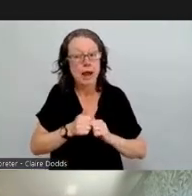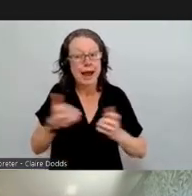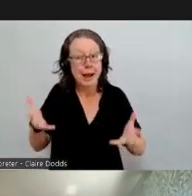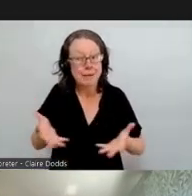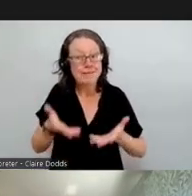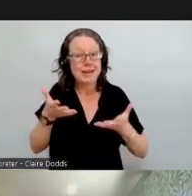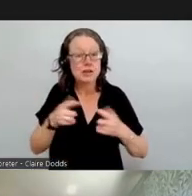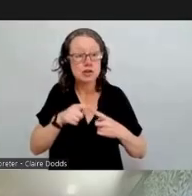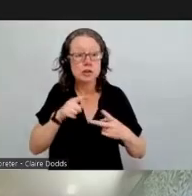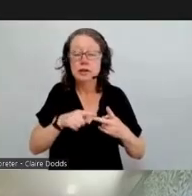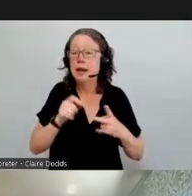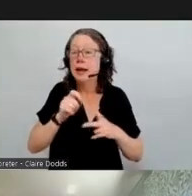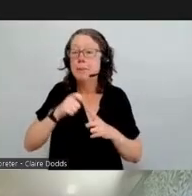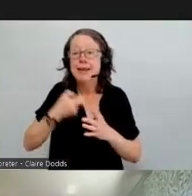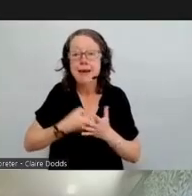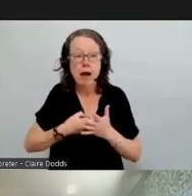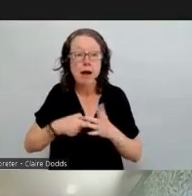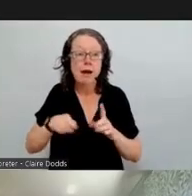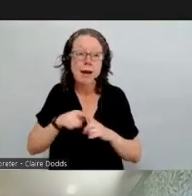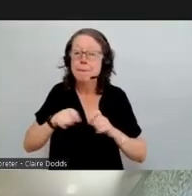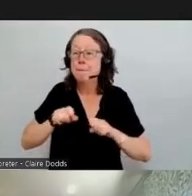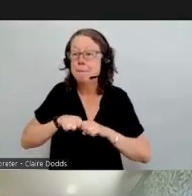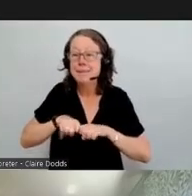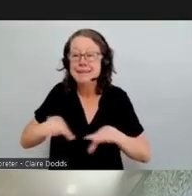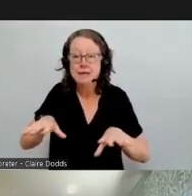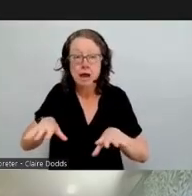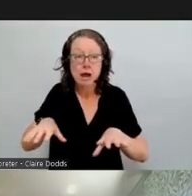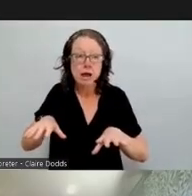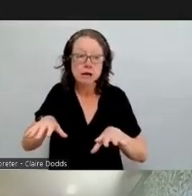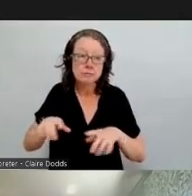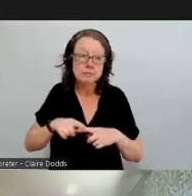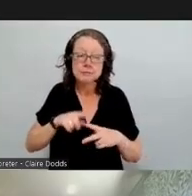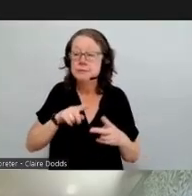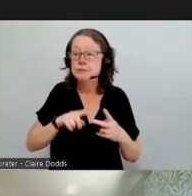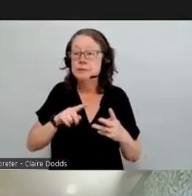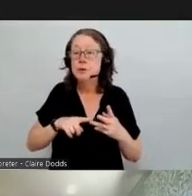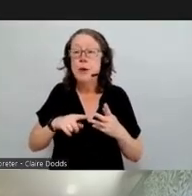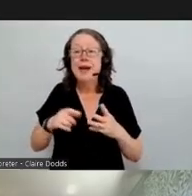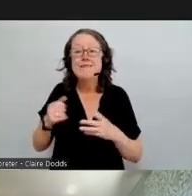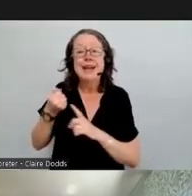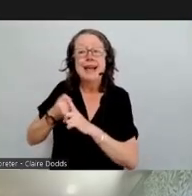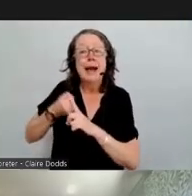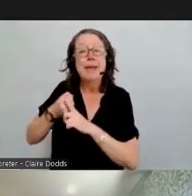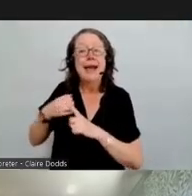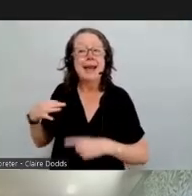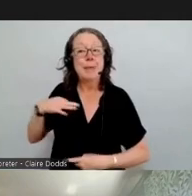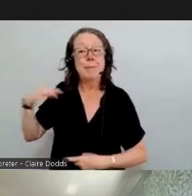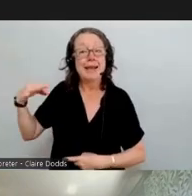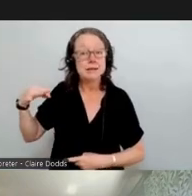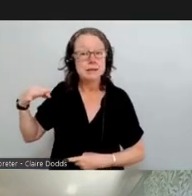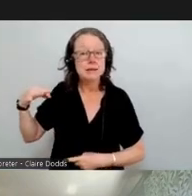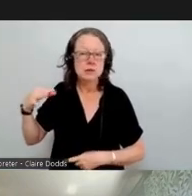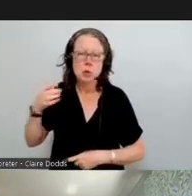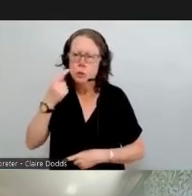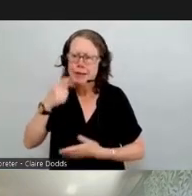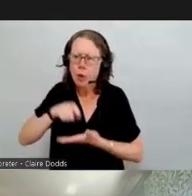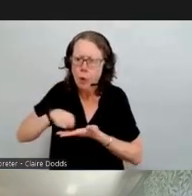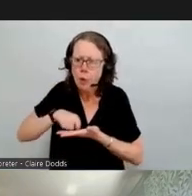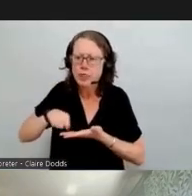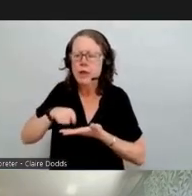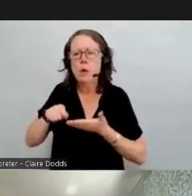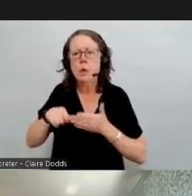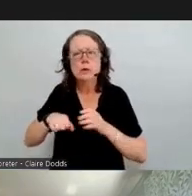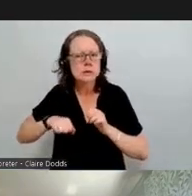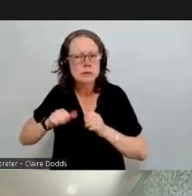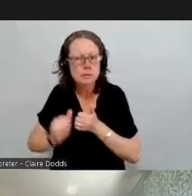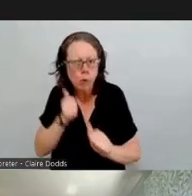media executions. We're getting campaign ambassadors out there, so that can be authors or sports people or musicians talking about